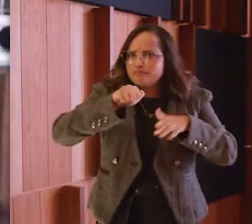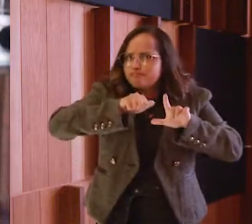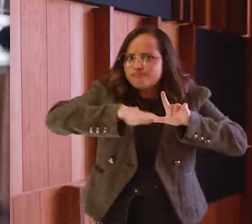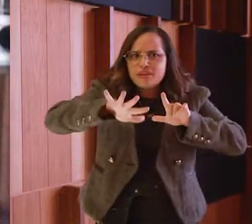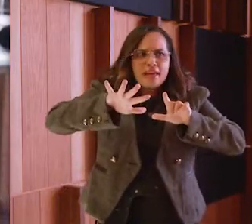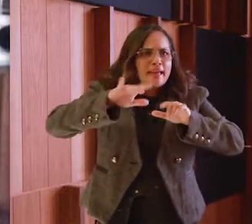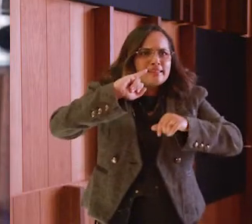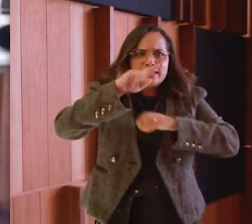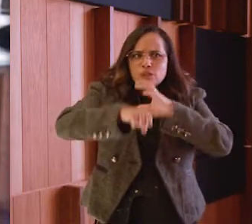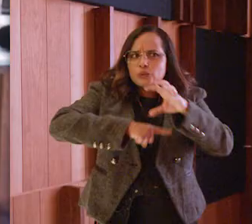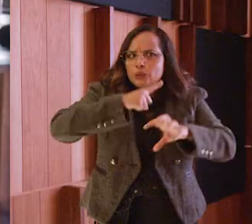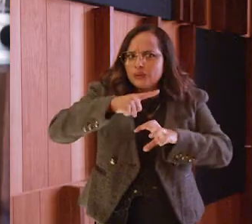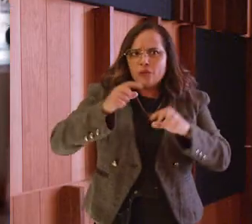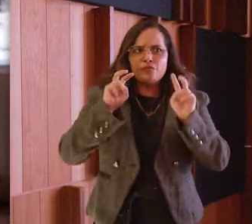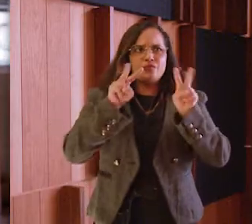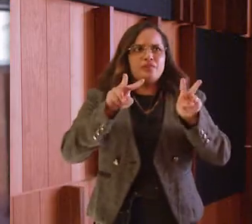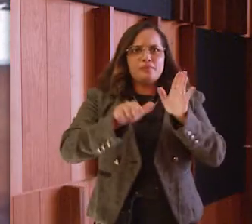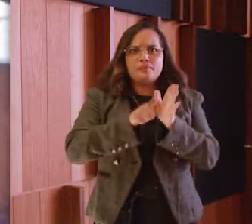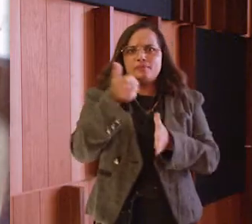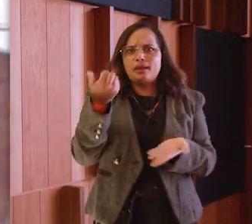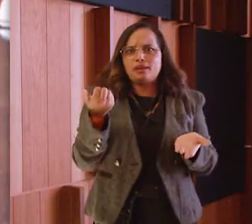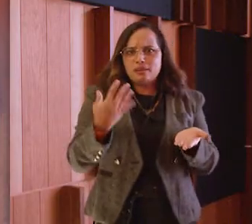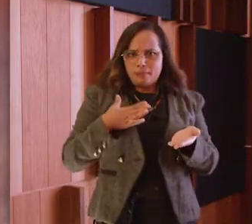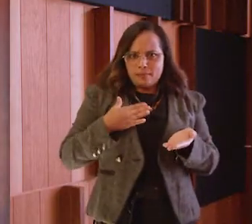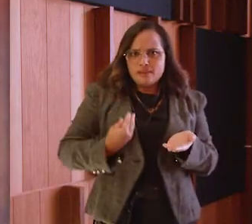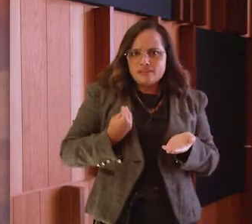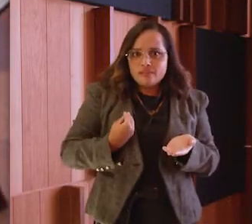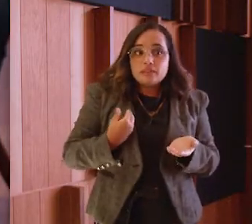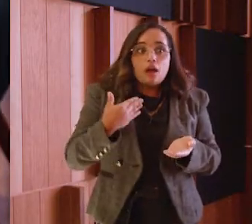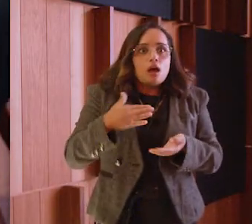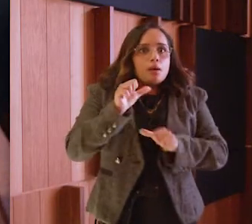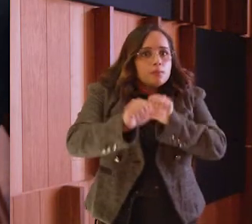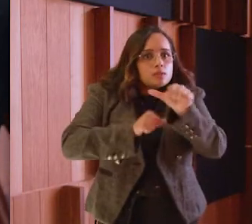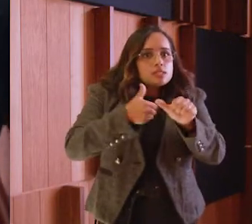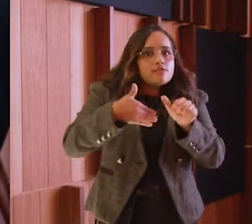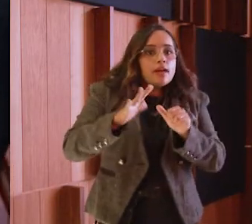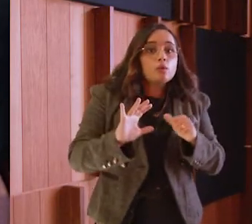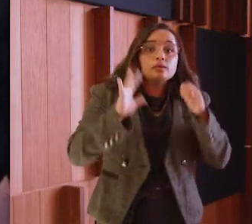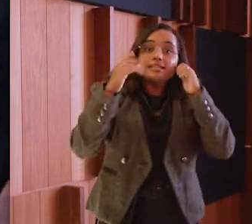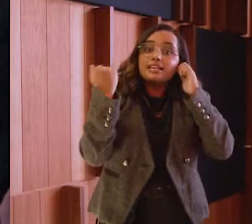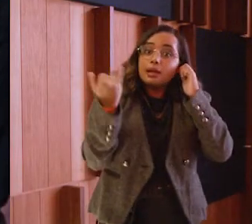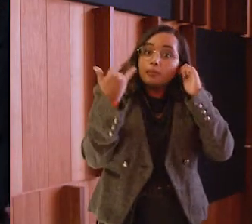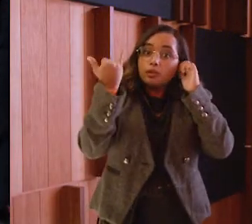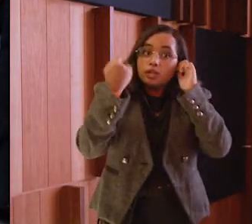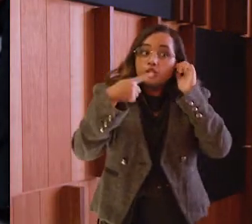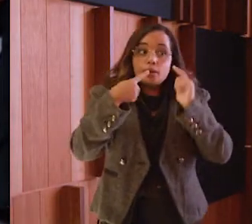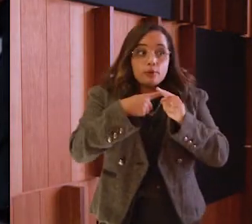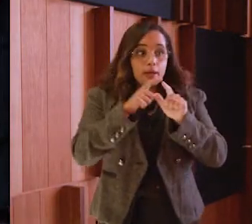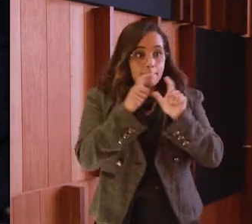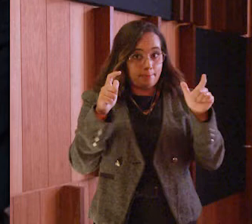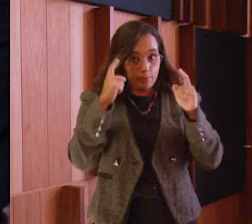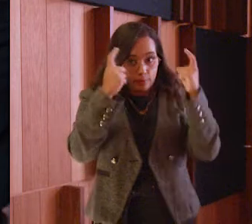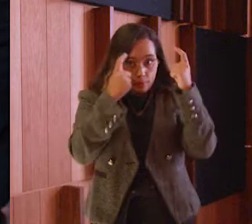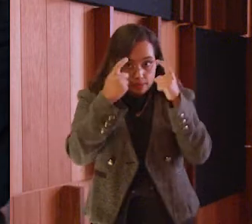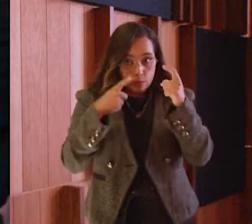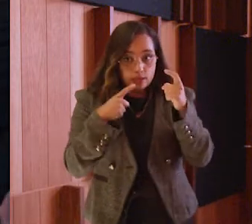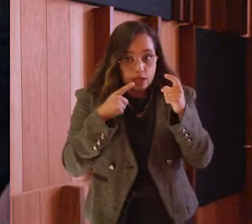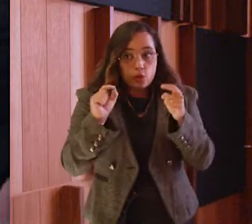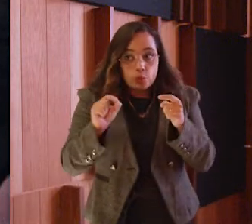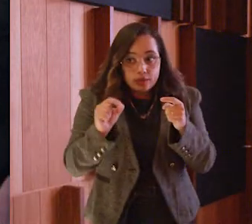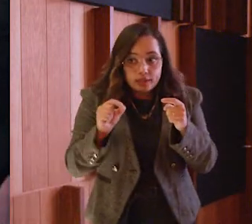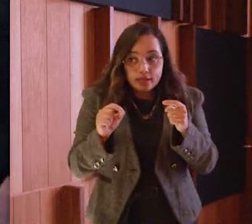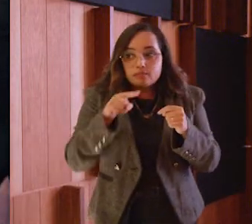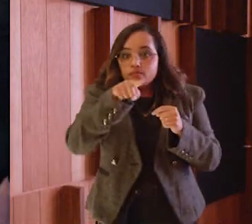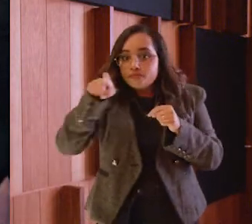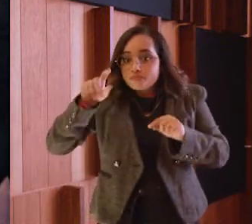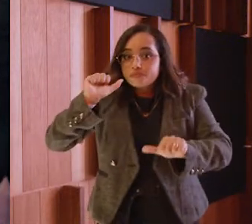that is coming. One of the concerns that I have is, with all of the change, are tax professionals really able to